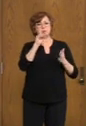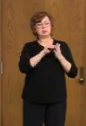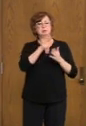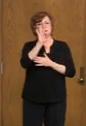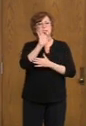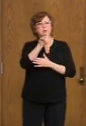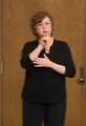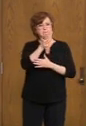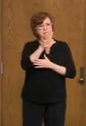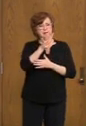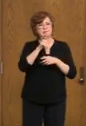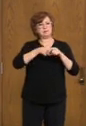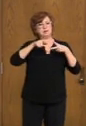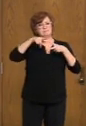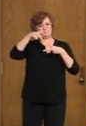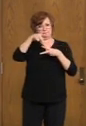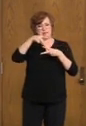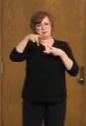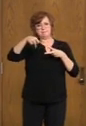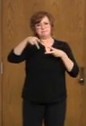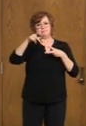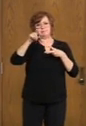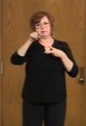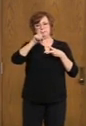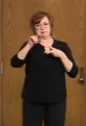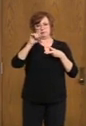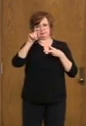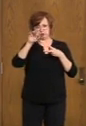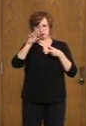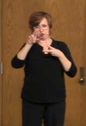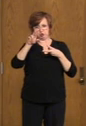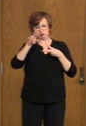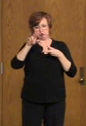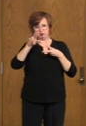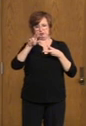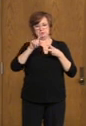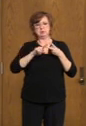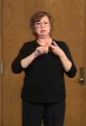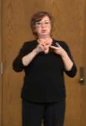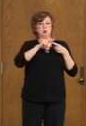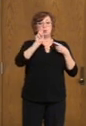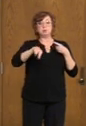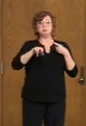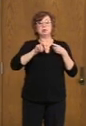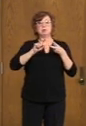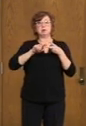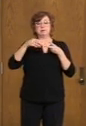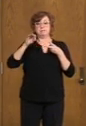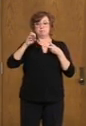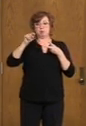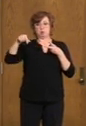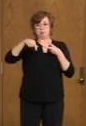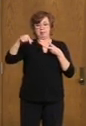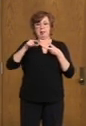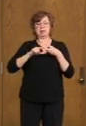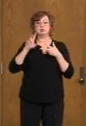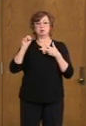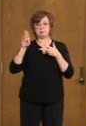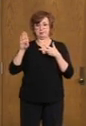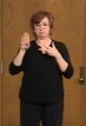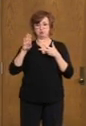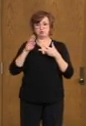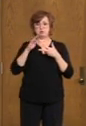2,925 more Pfizer vaccines. Those doses will be delivered to Regina, to Fort Qu'Appelle, and to North Battleford, where